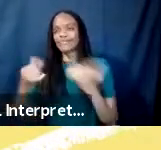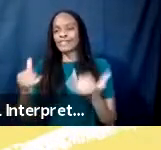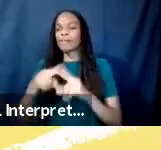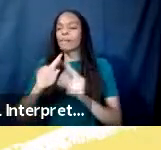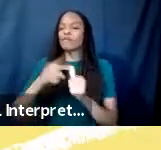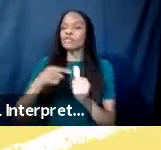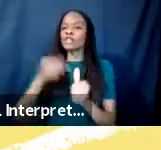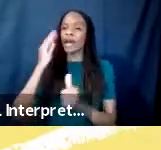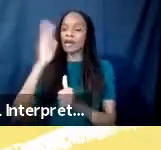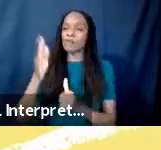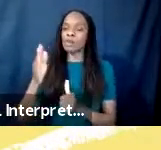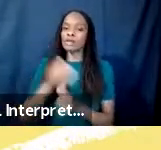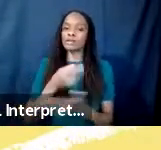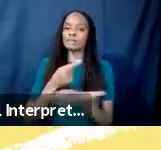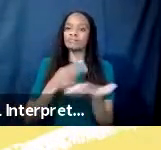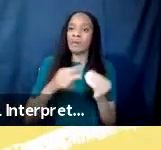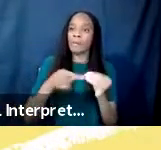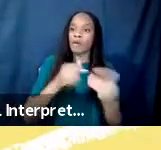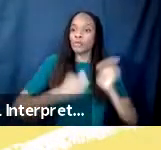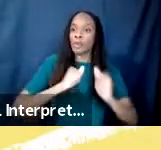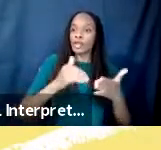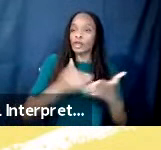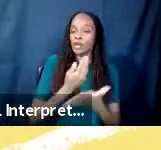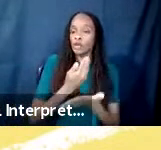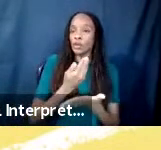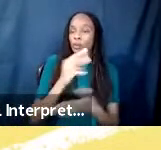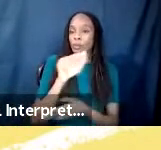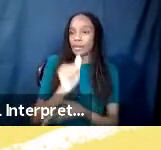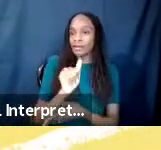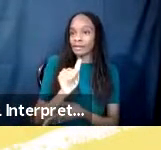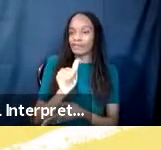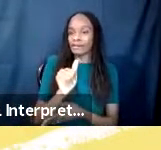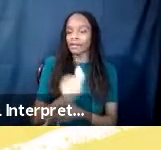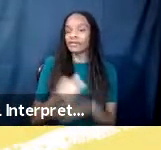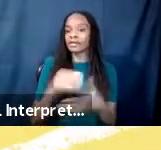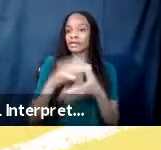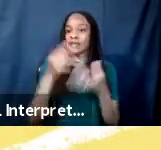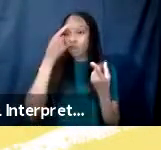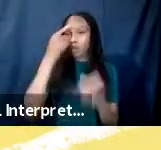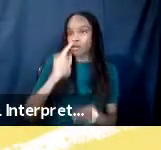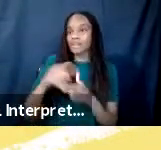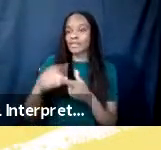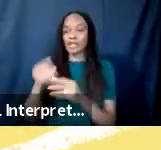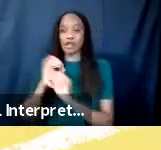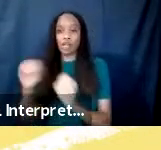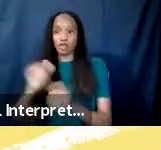about the dramatic new media agreements and then tell you a little bit about the non-dramatic new media agreements.